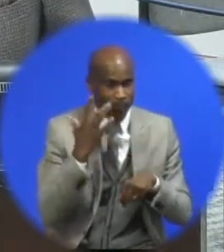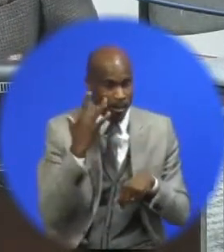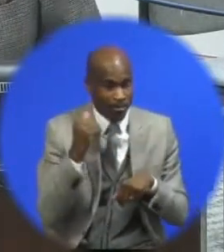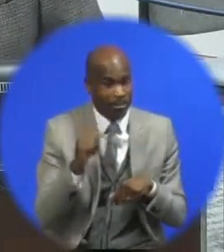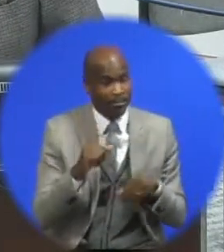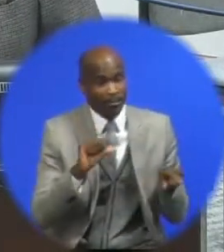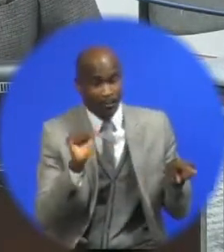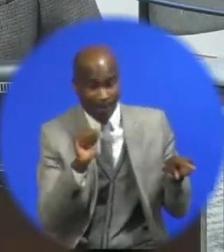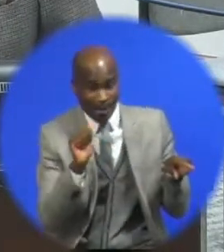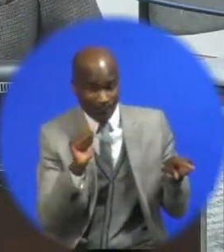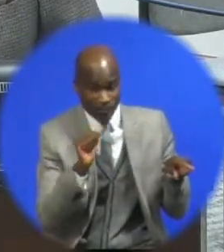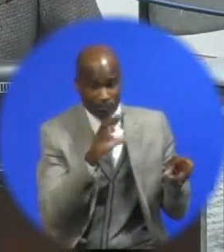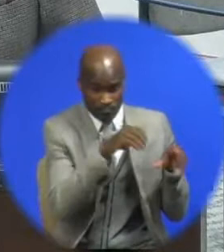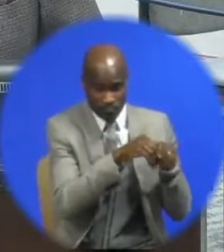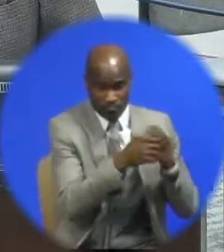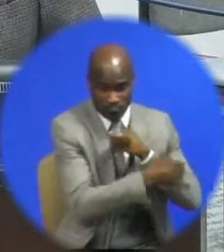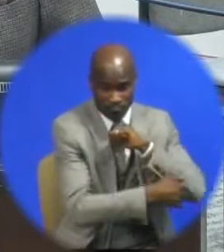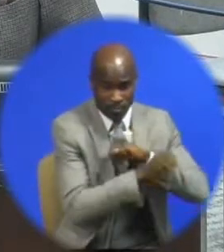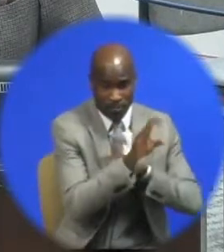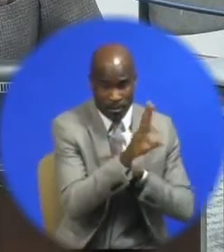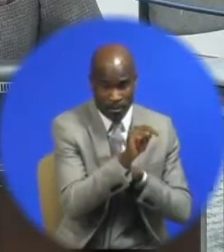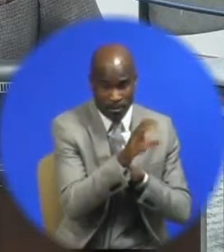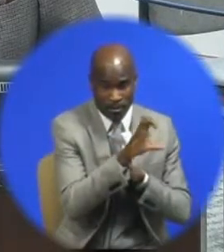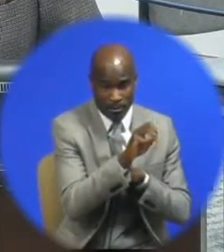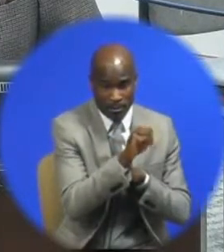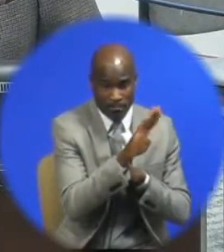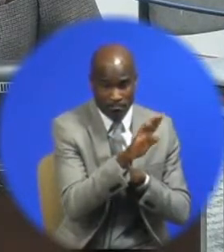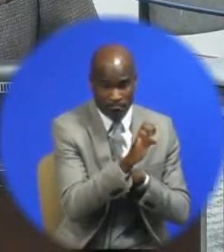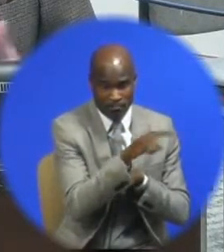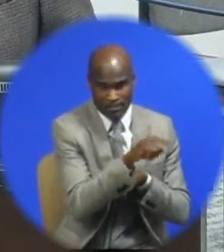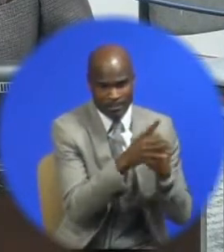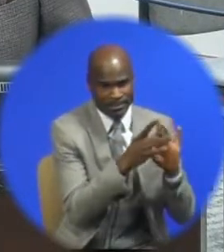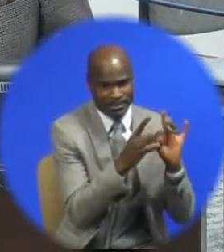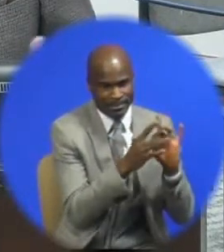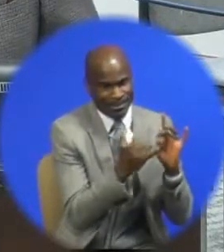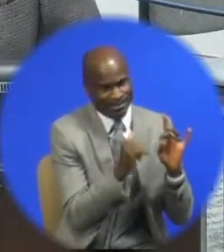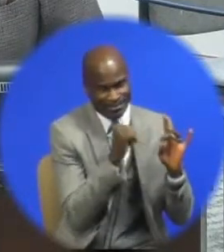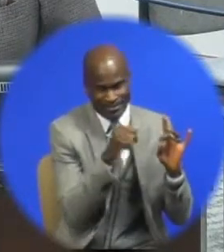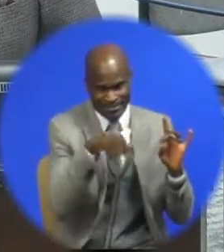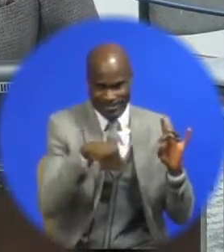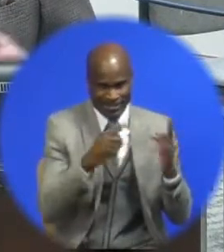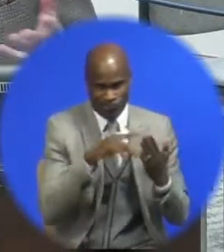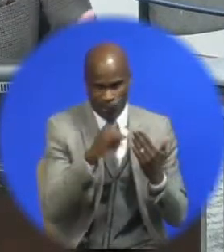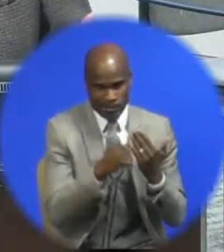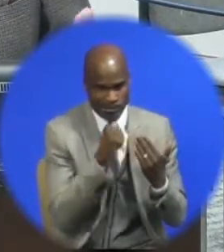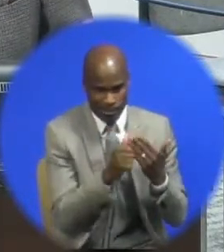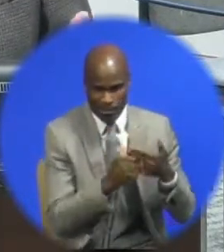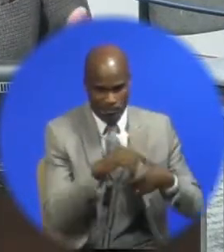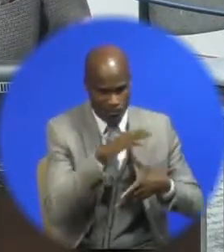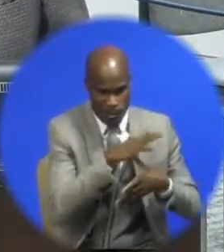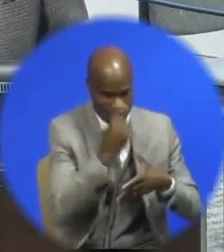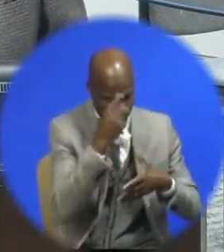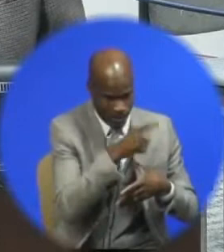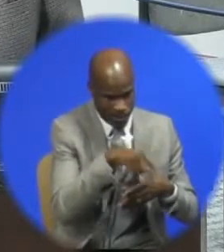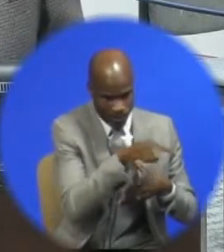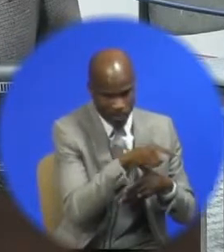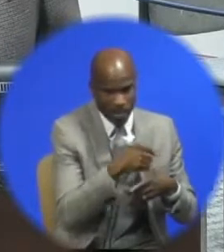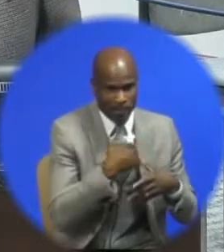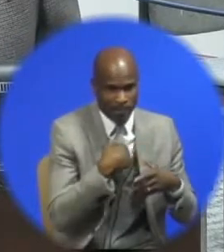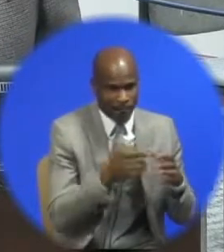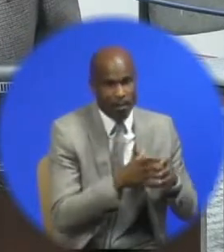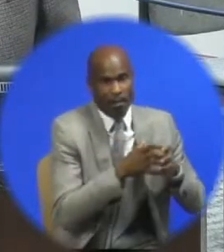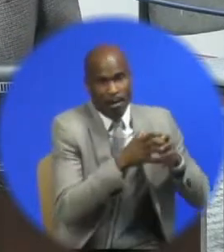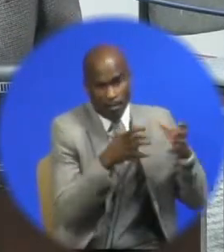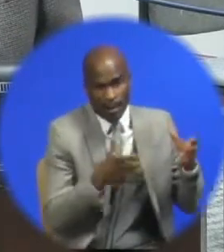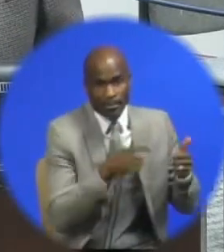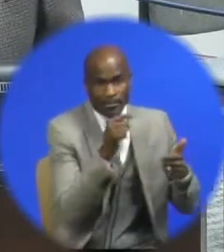said that they're just not going to participate right now. It's not a priority. They've got a lot of things that draw people to Asheville and